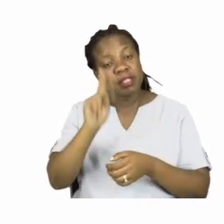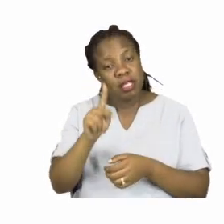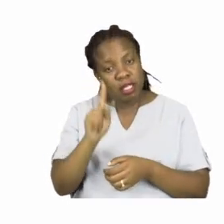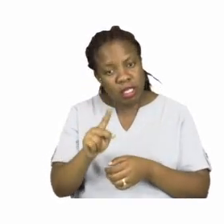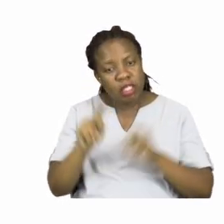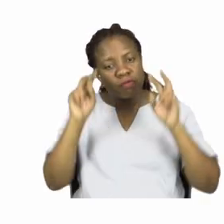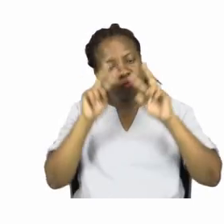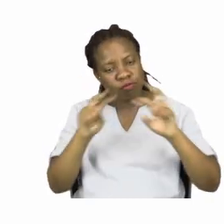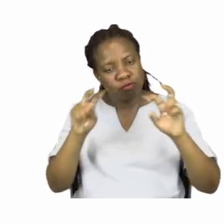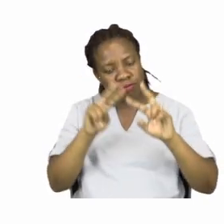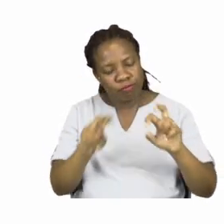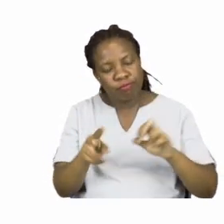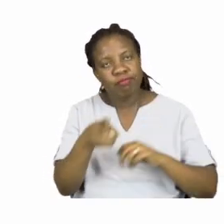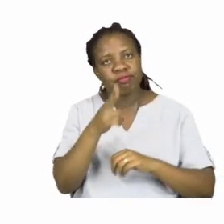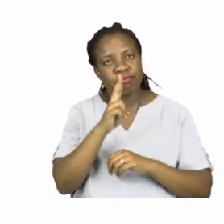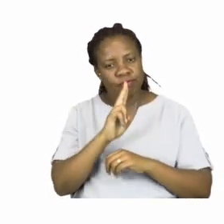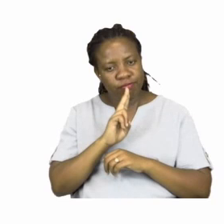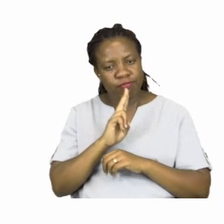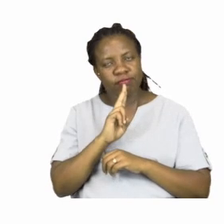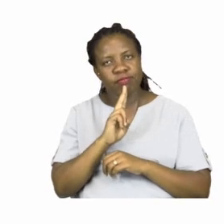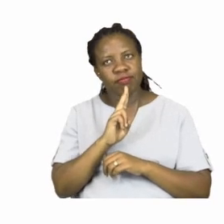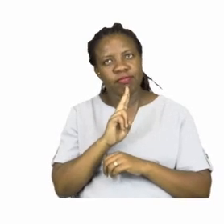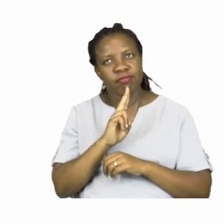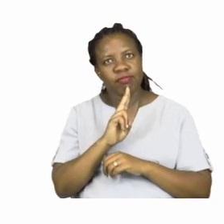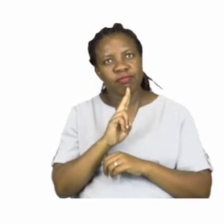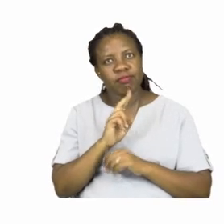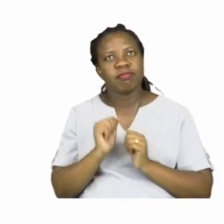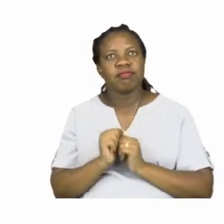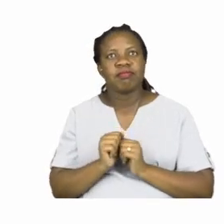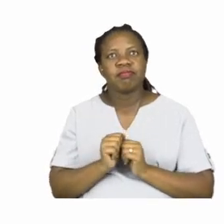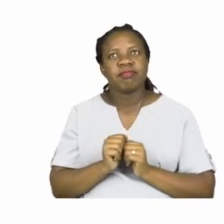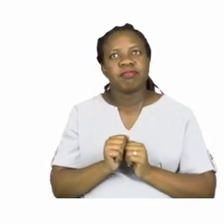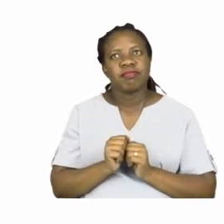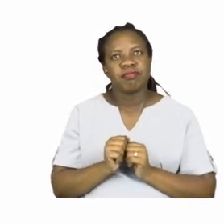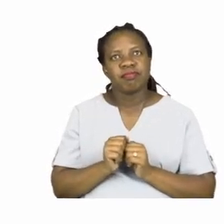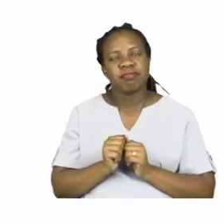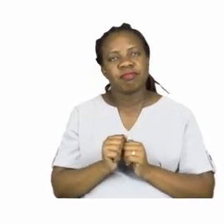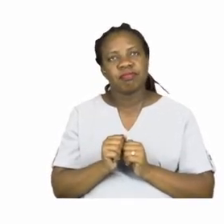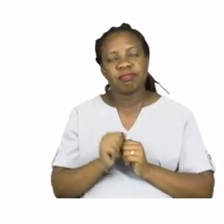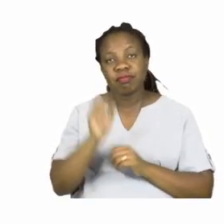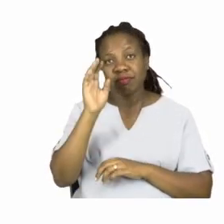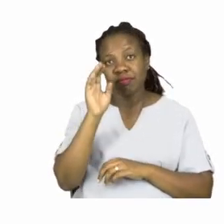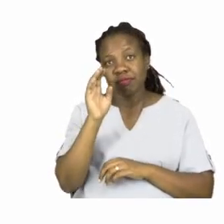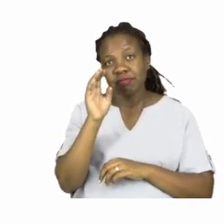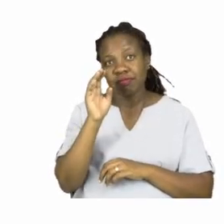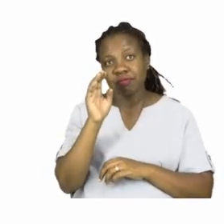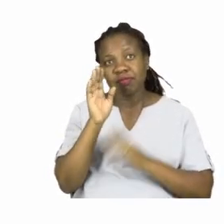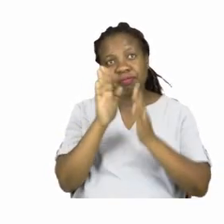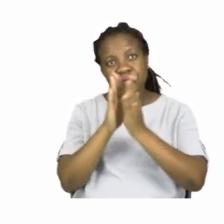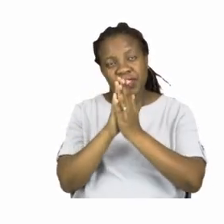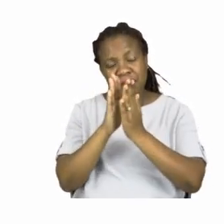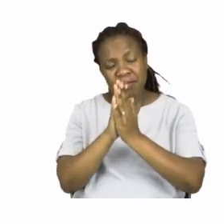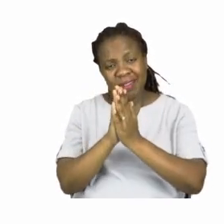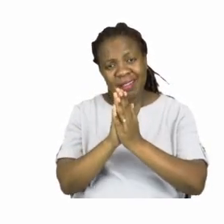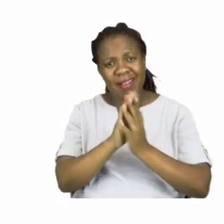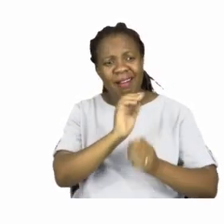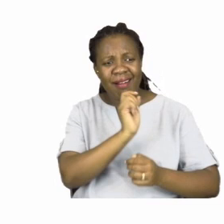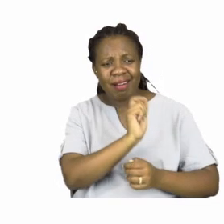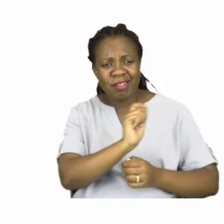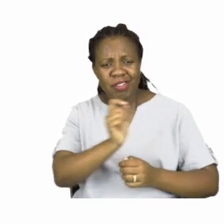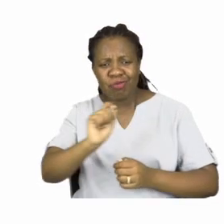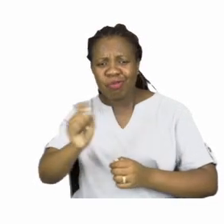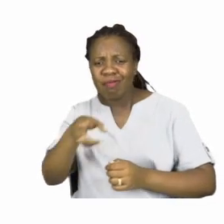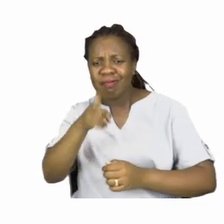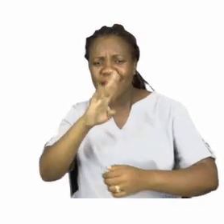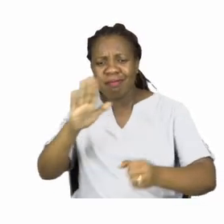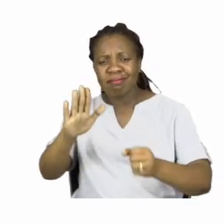answers. Keep your eyes and ears wide open. Don't forget to answer in full, and